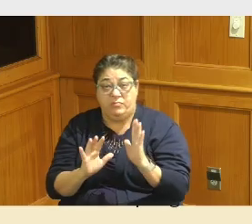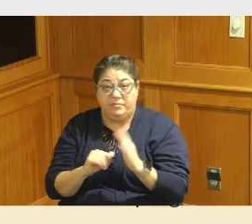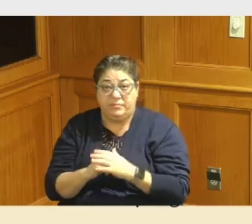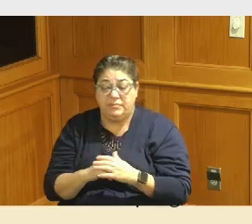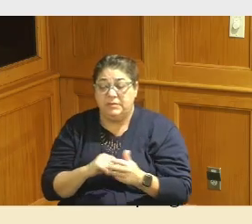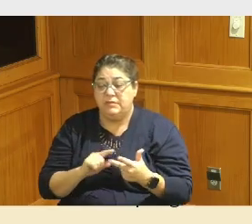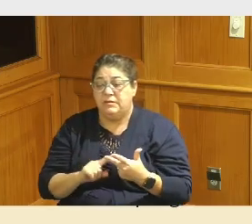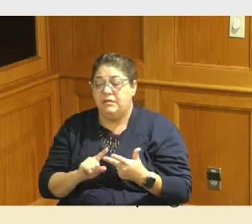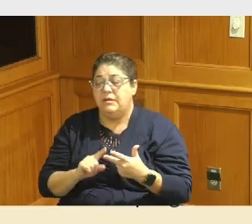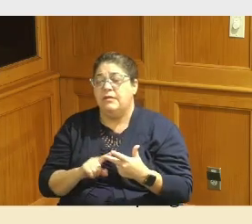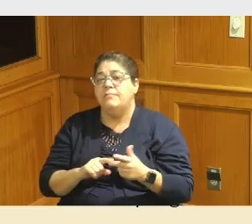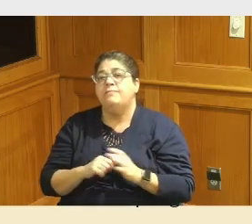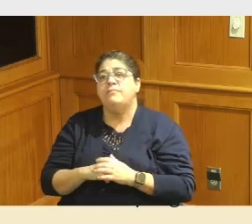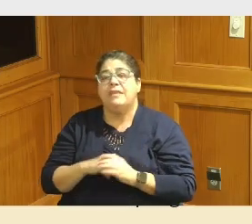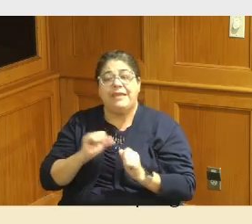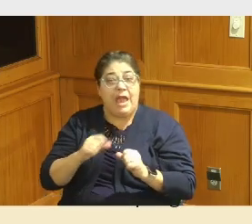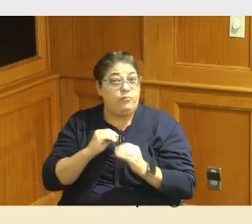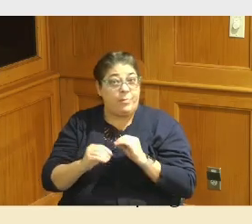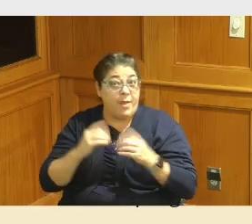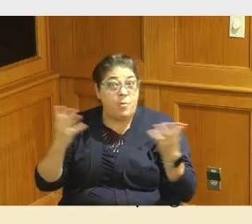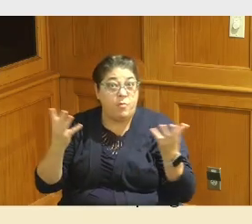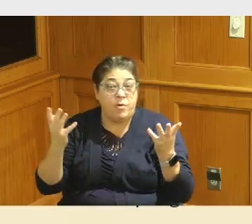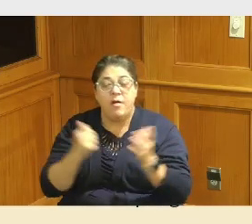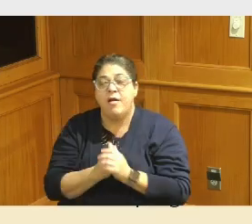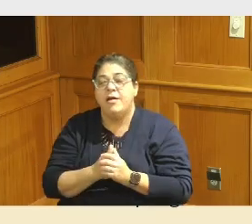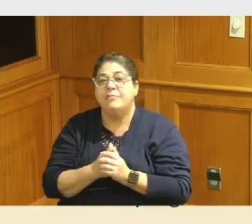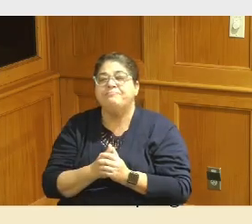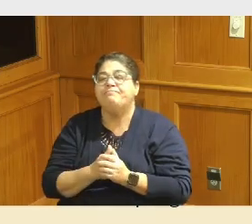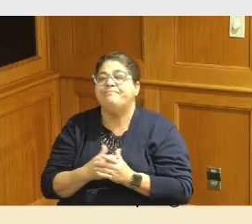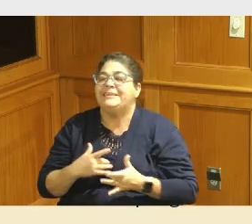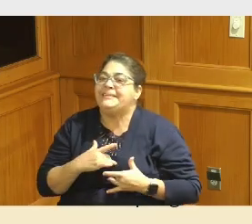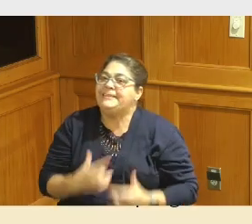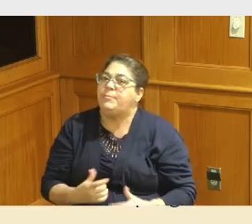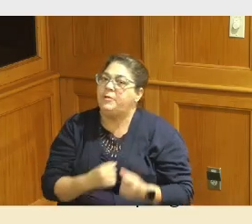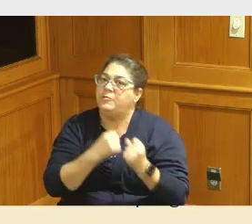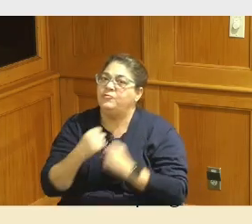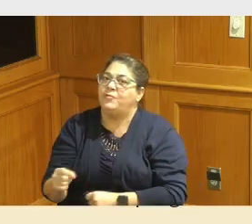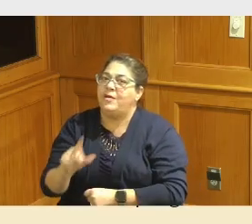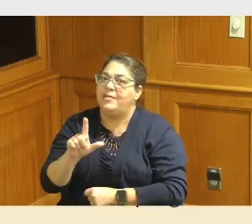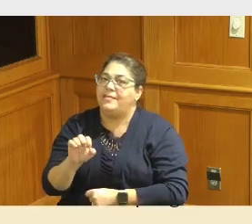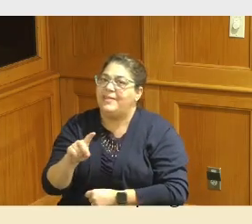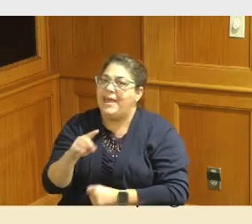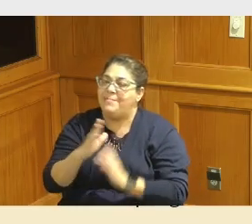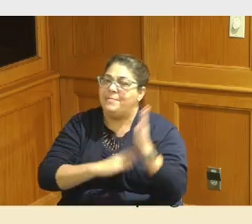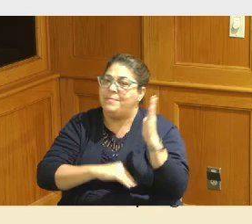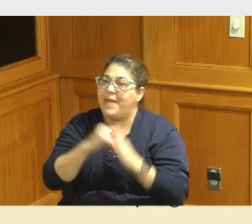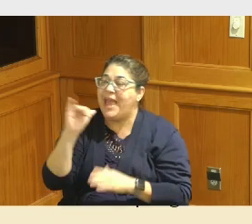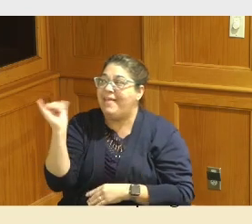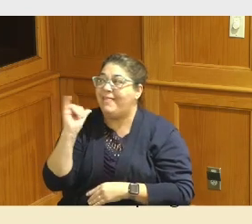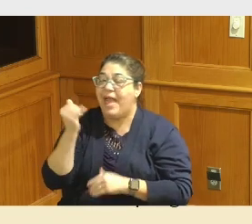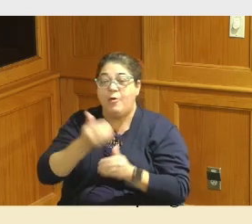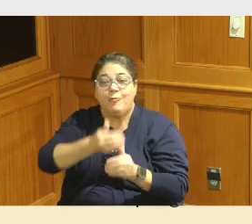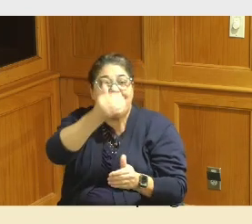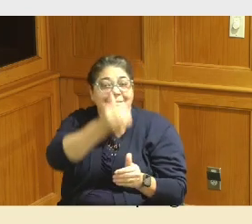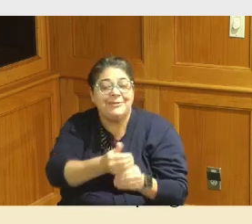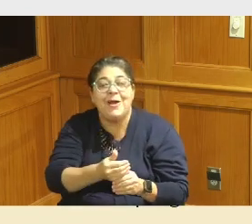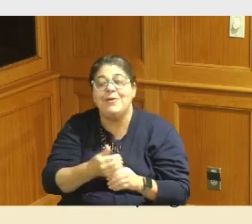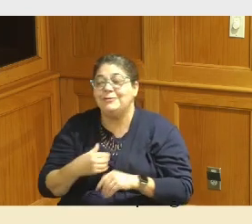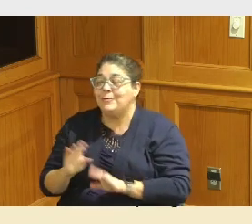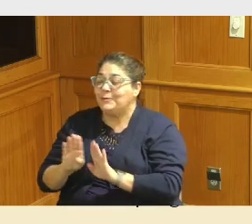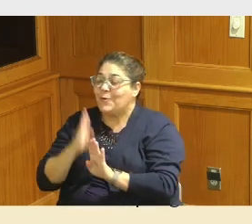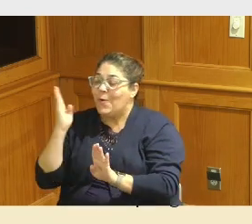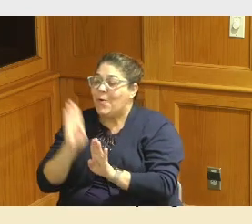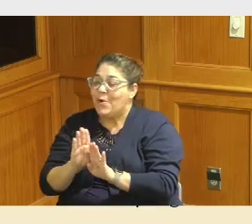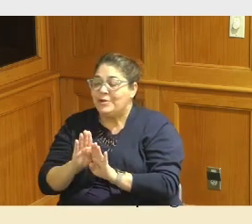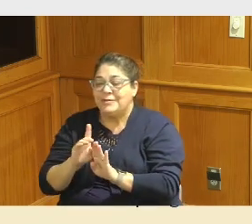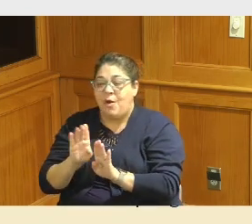can receive include areas that are prone to lead paint hazards. So think about your windows, doors, places where friction might